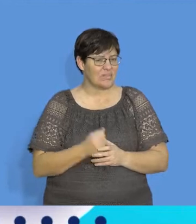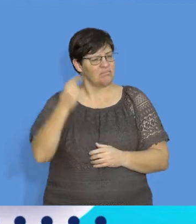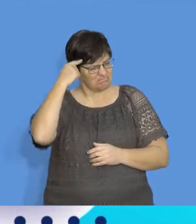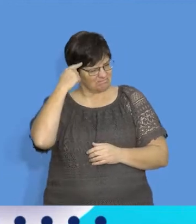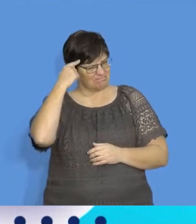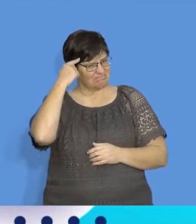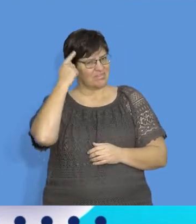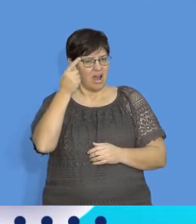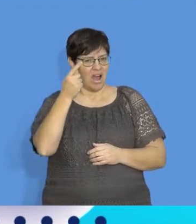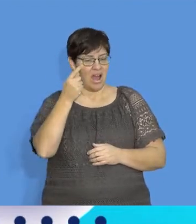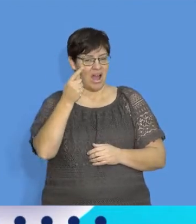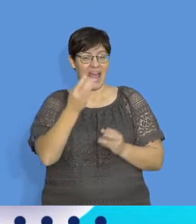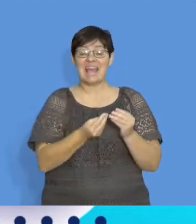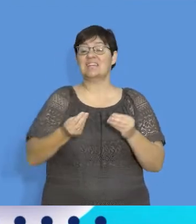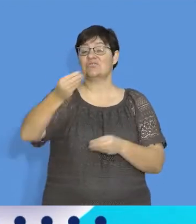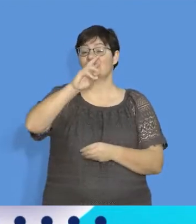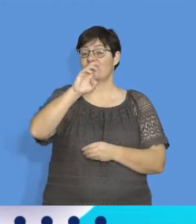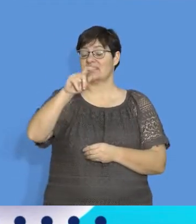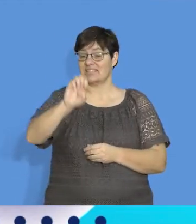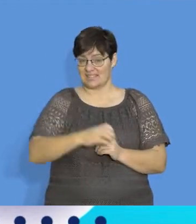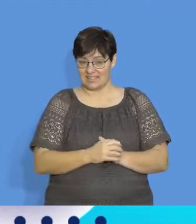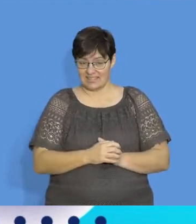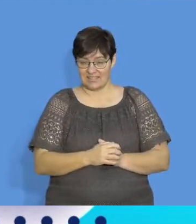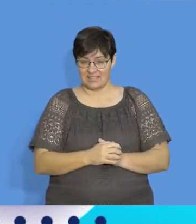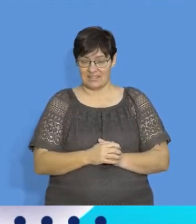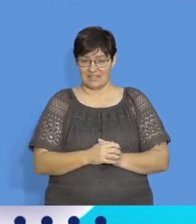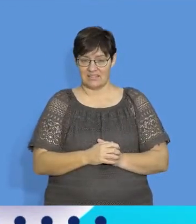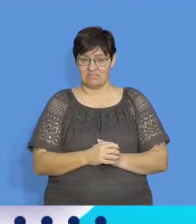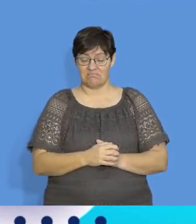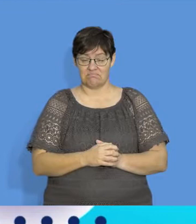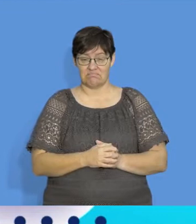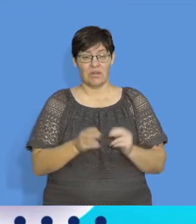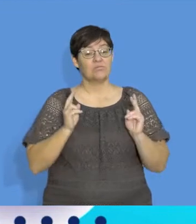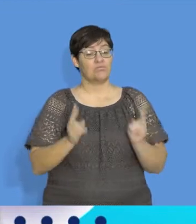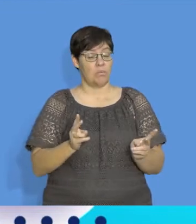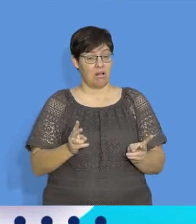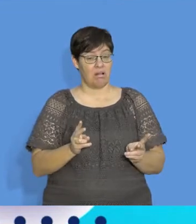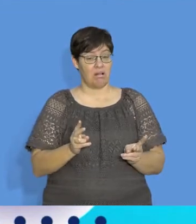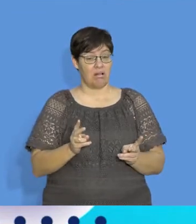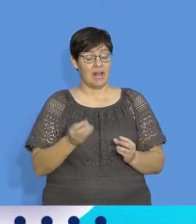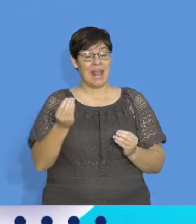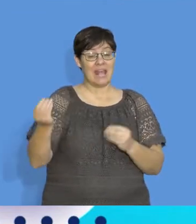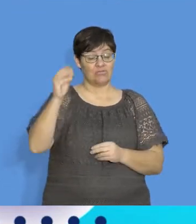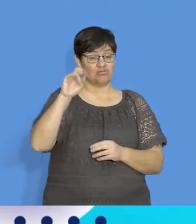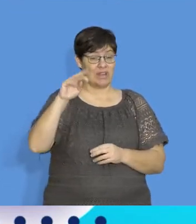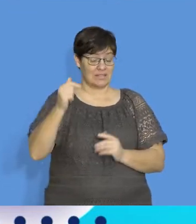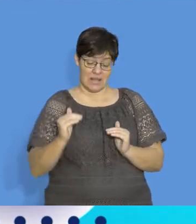We can think about interest rates. Have you heard about interest rate? Usually, if interest rate goes